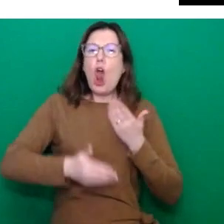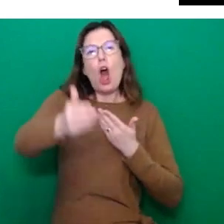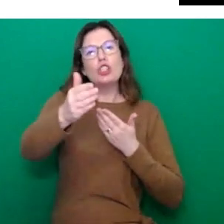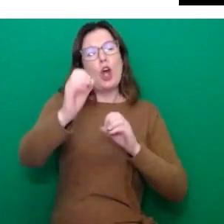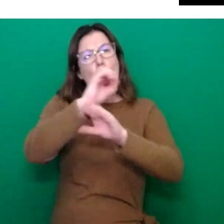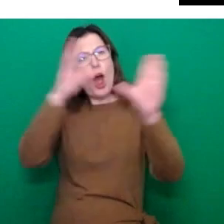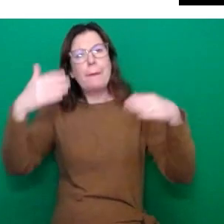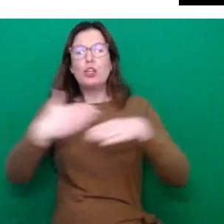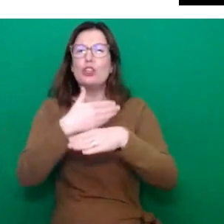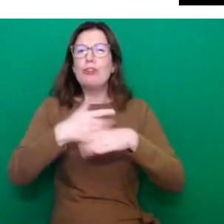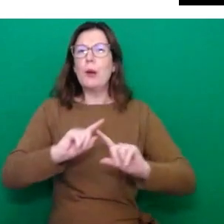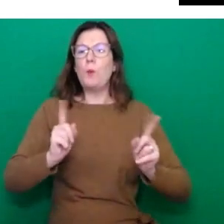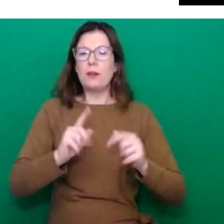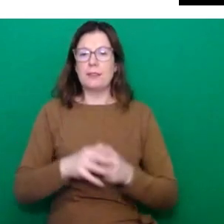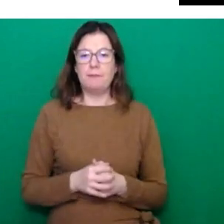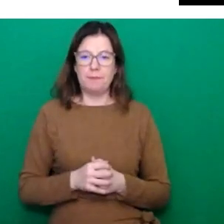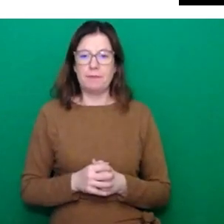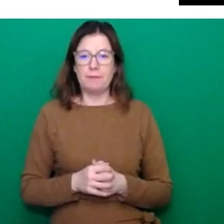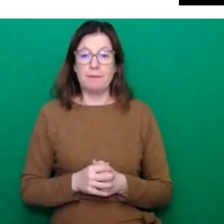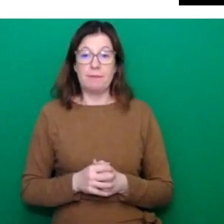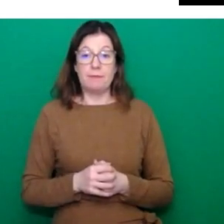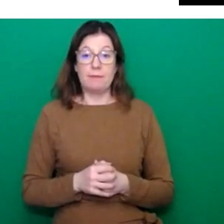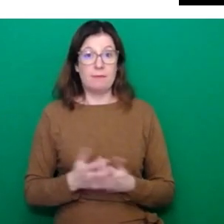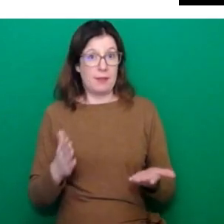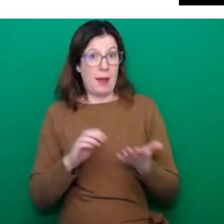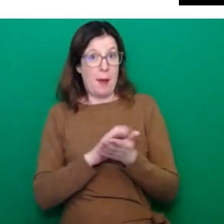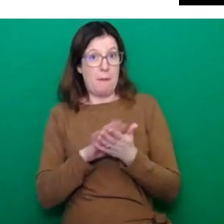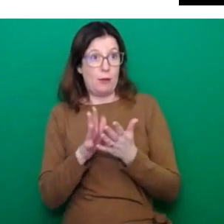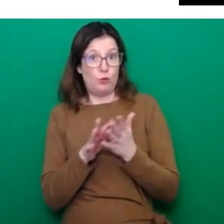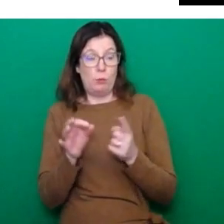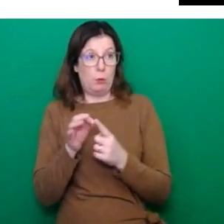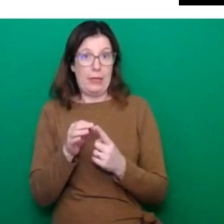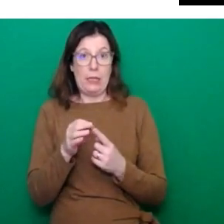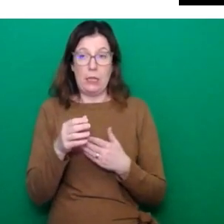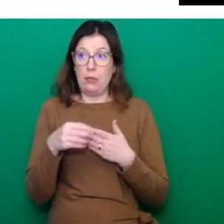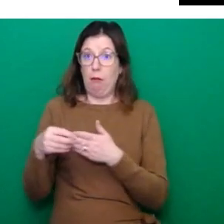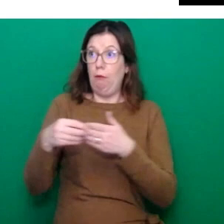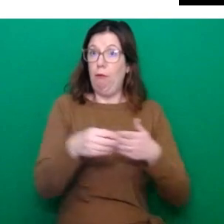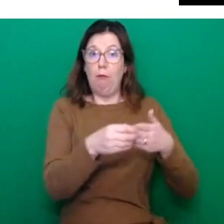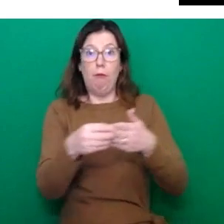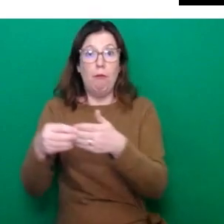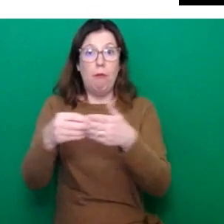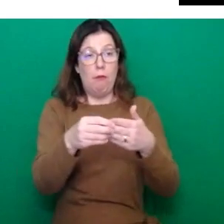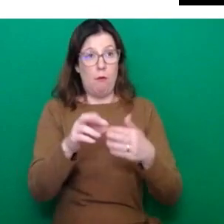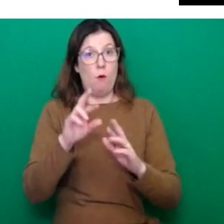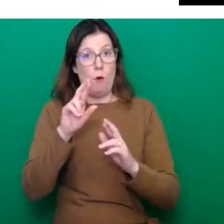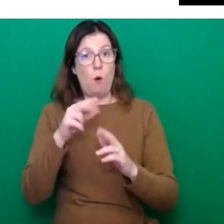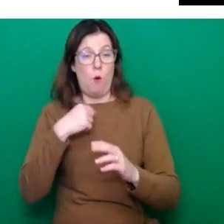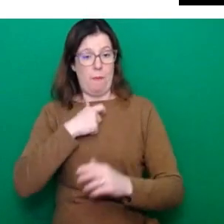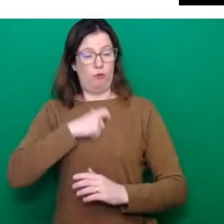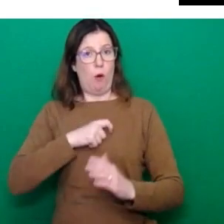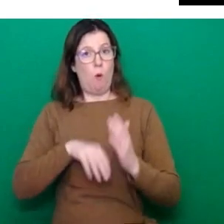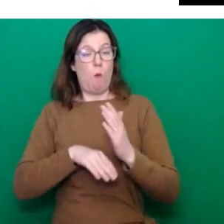career goals would just sort of to see where this role takes me, and to hopefully progress within the MHWP role, whether